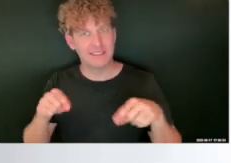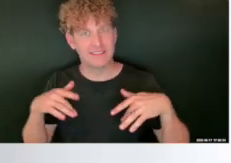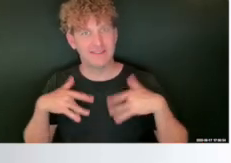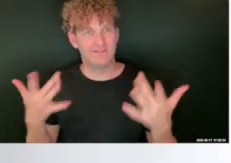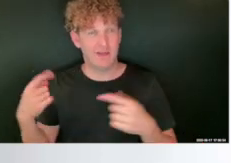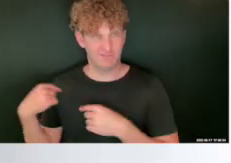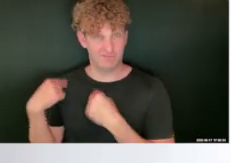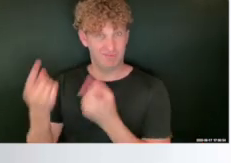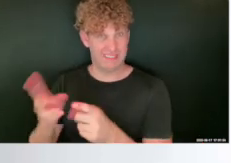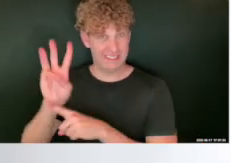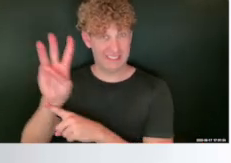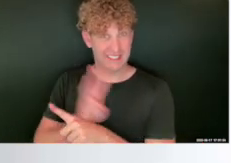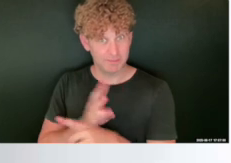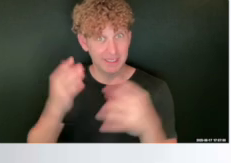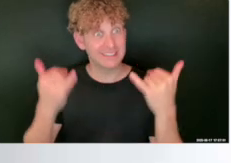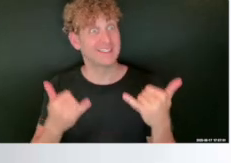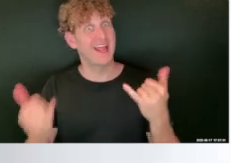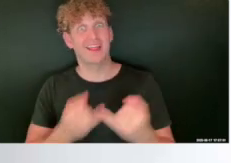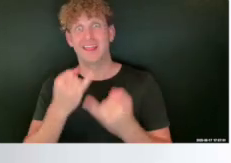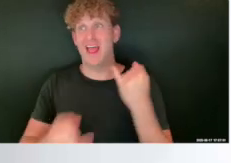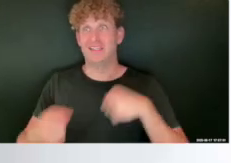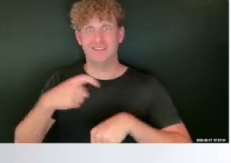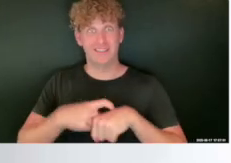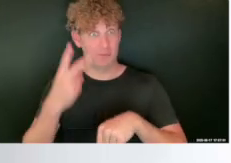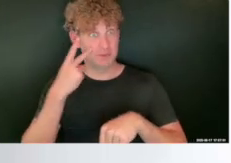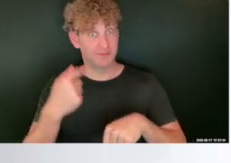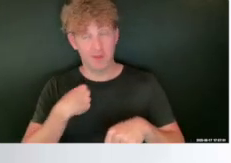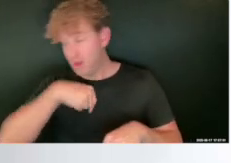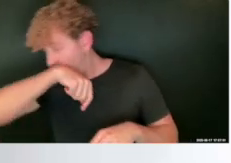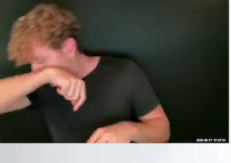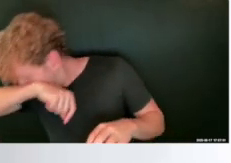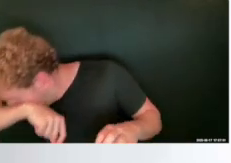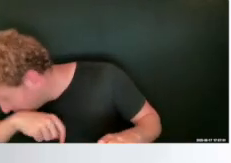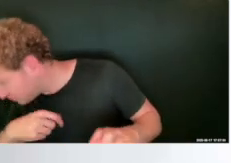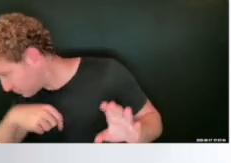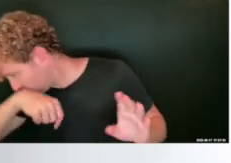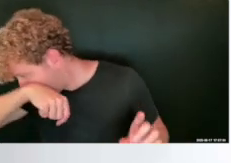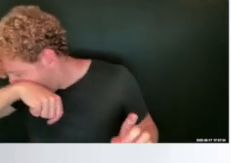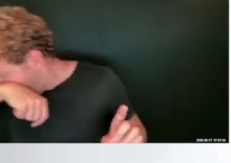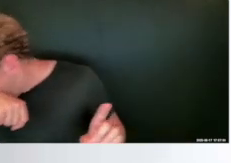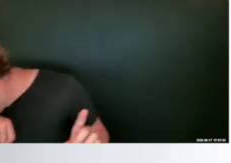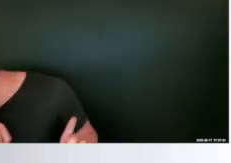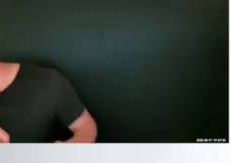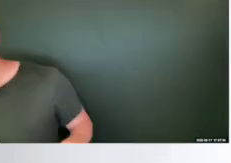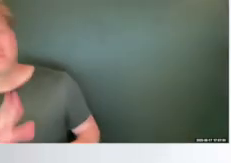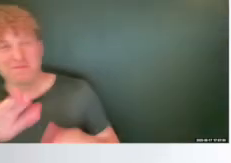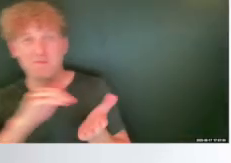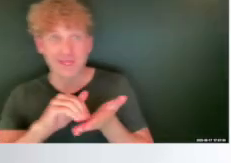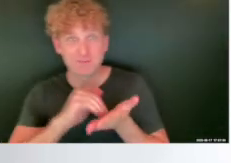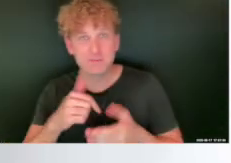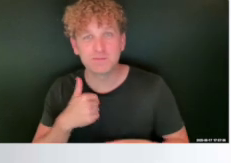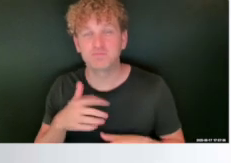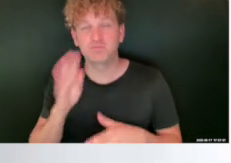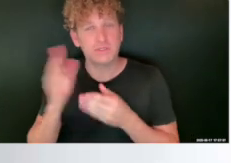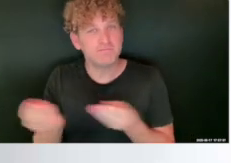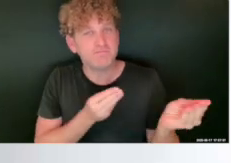hear individual and community concerns. However, we ask you to please save your comments and questions and share them at daytime meetings